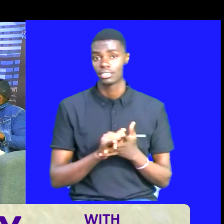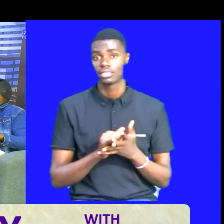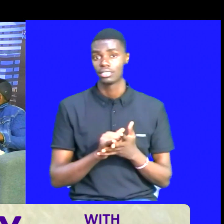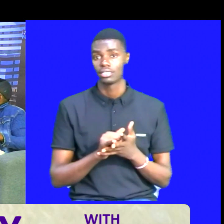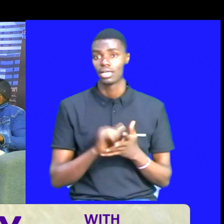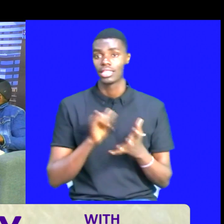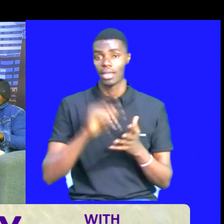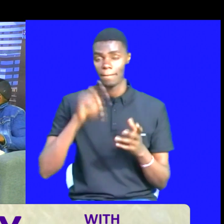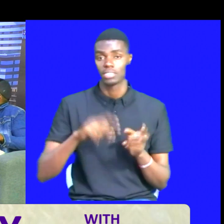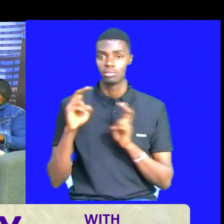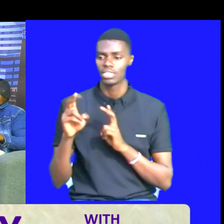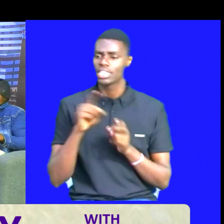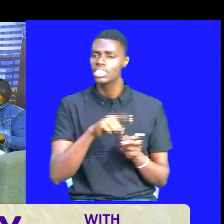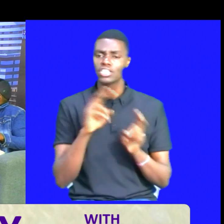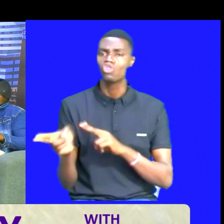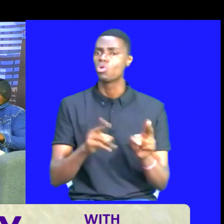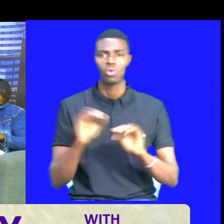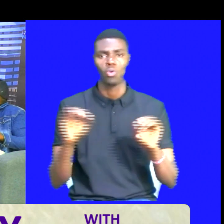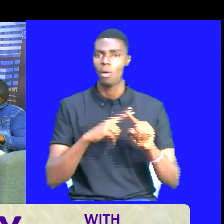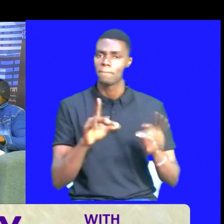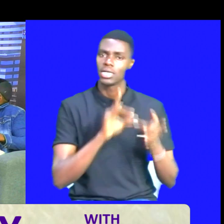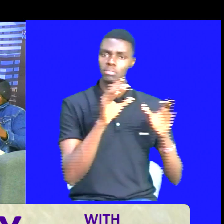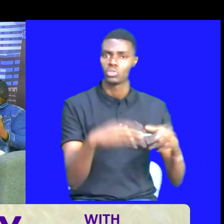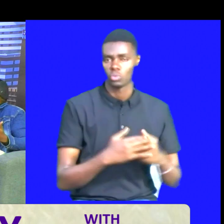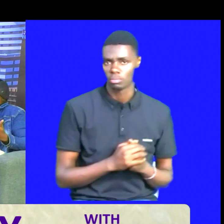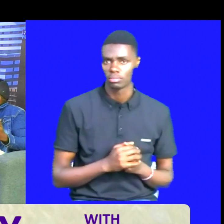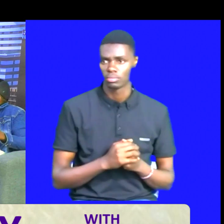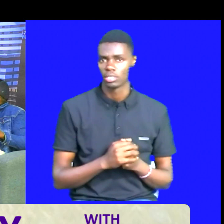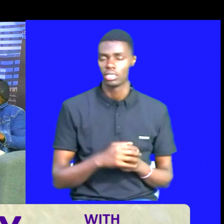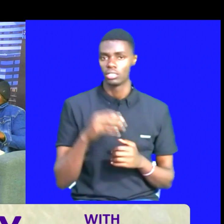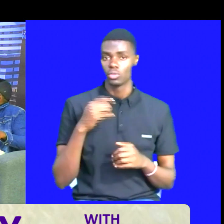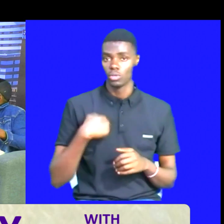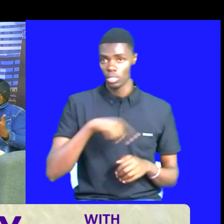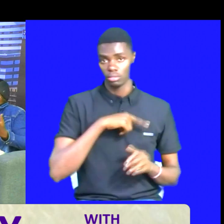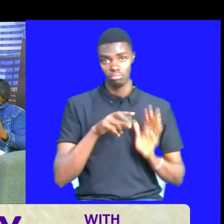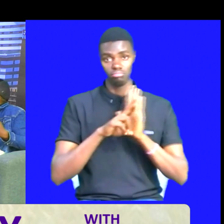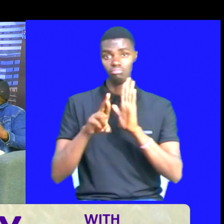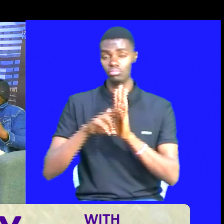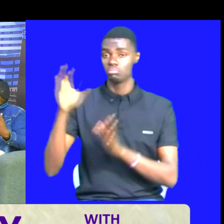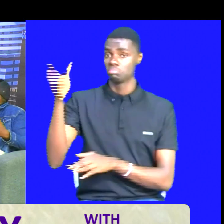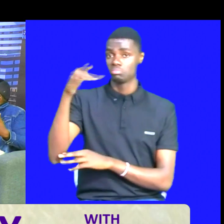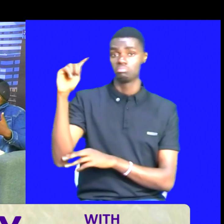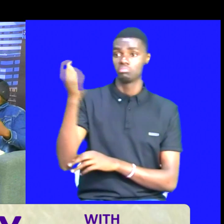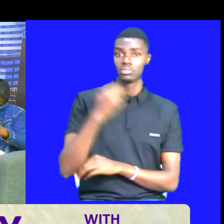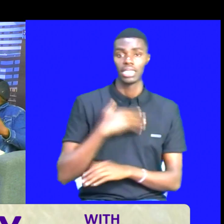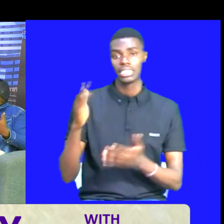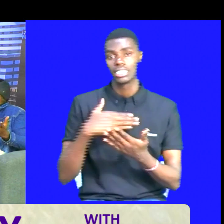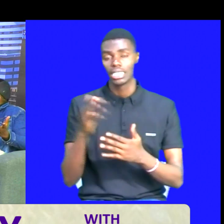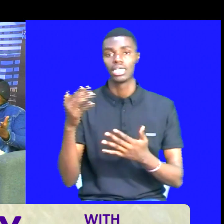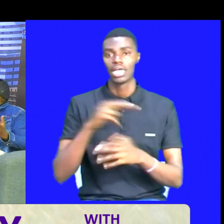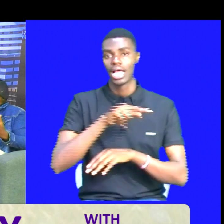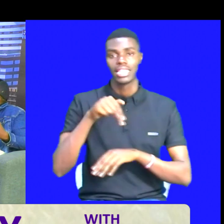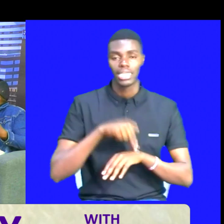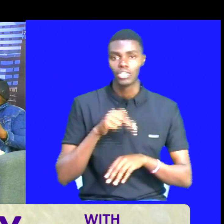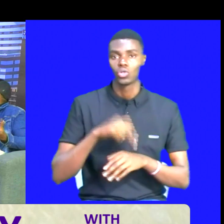should not like be the normal group. This is a special group. Going Okay. up there with the flag of Kenya and even flying high and even singing the national anthem in other people's